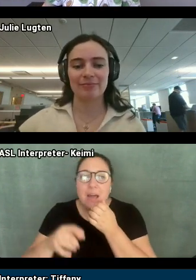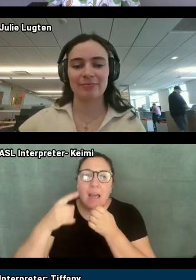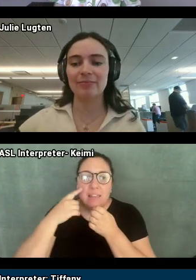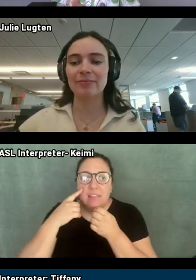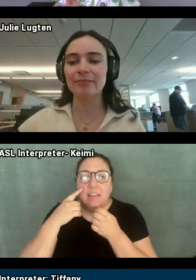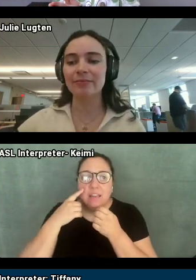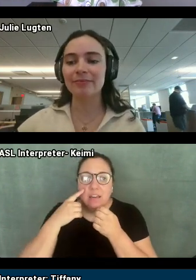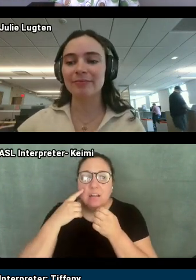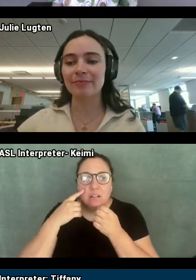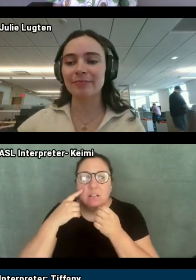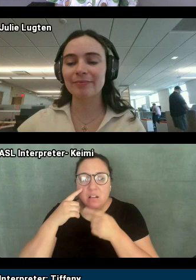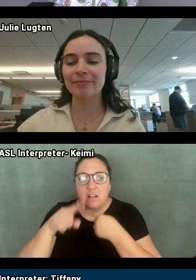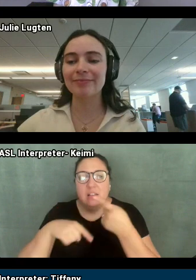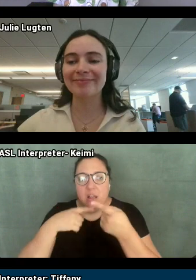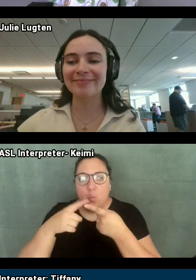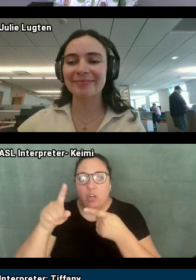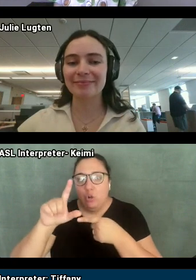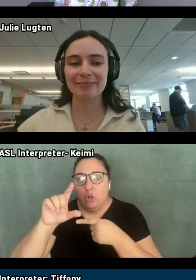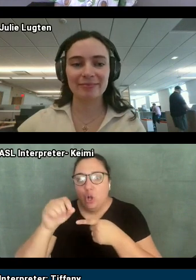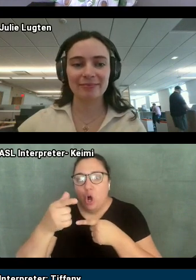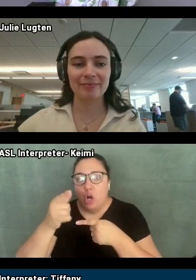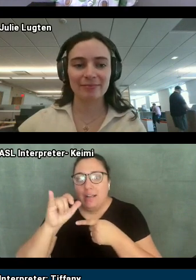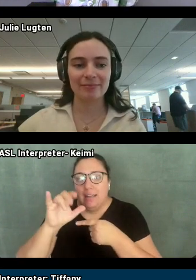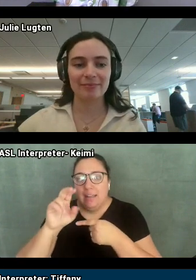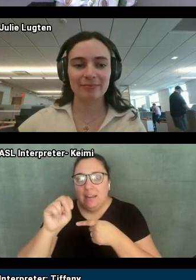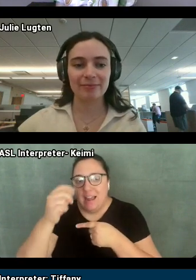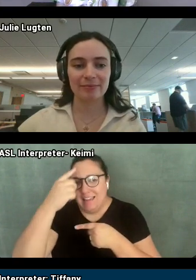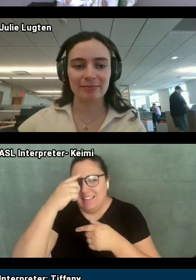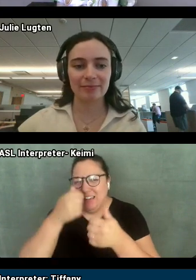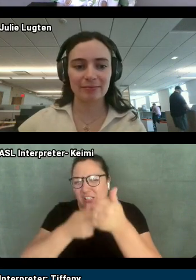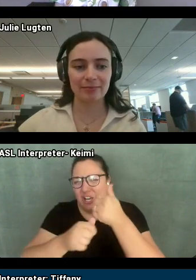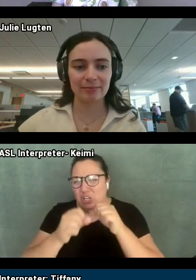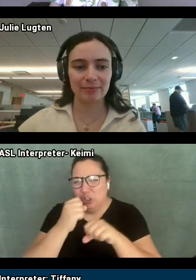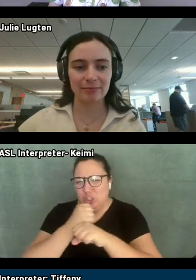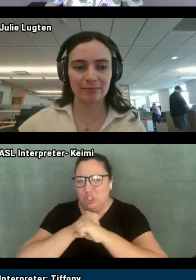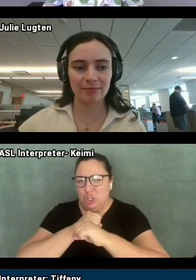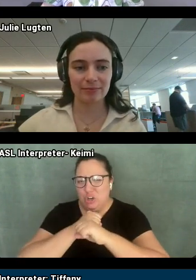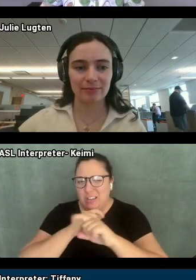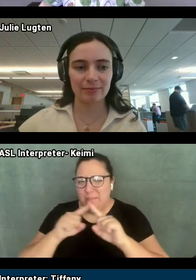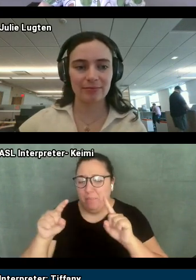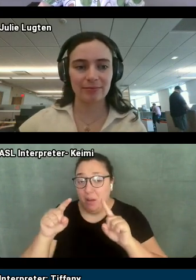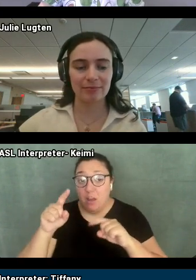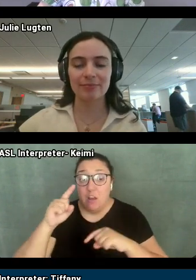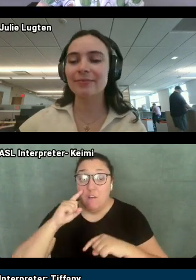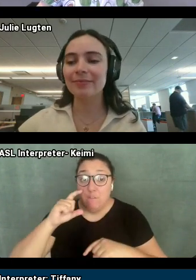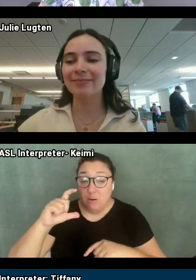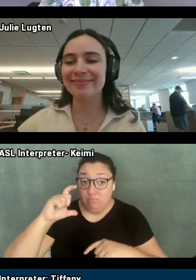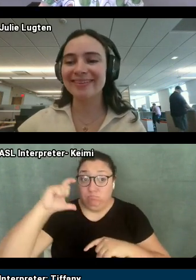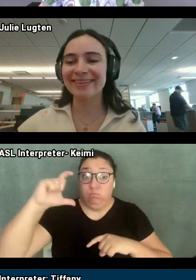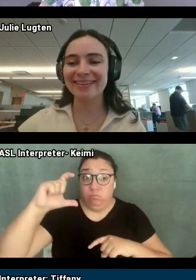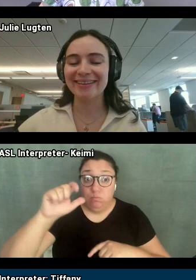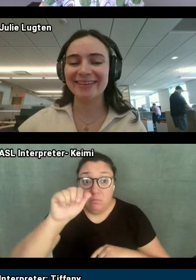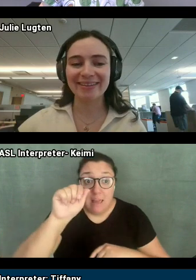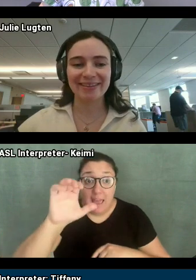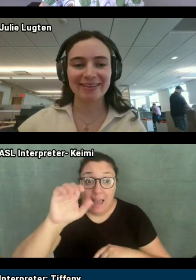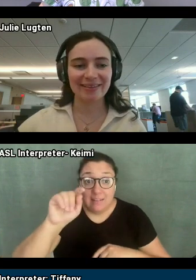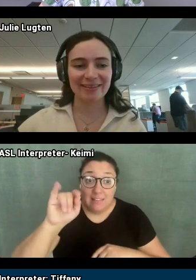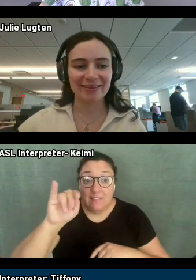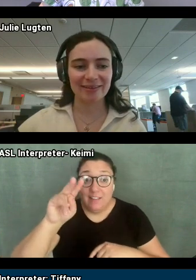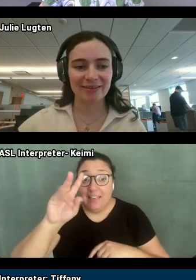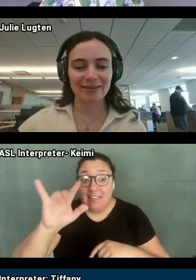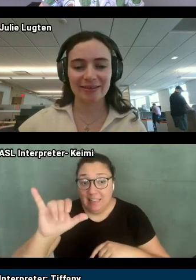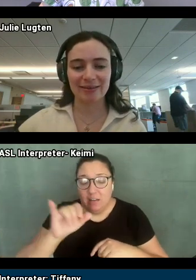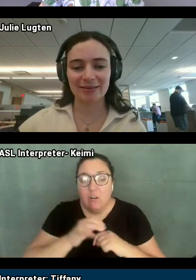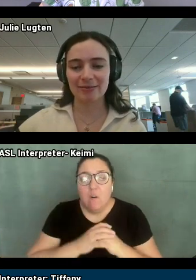that, you can find under your, I think it's under security. But yeah, if you mean capital A activities, like their,